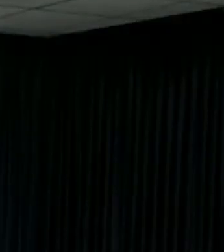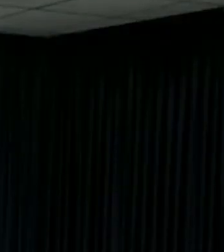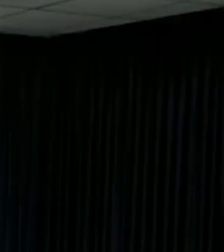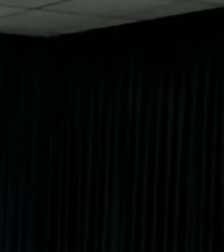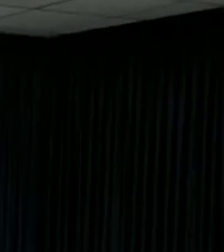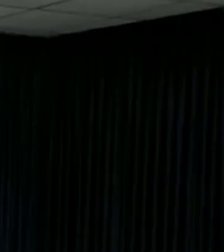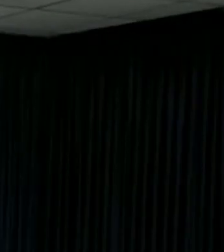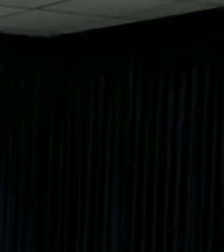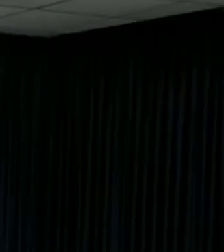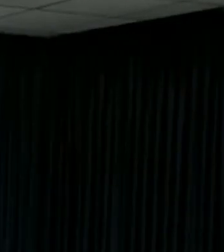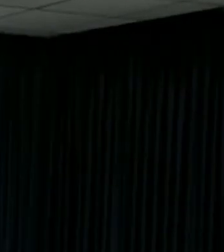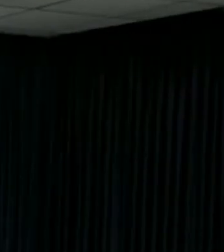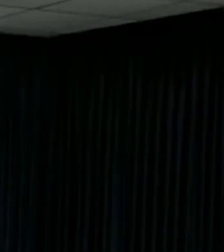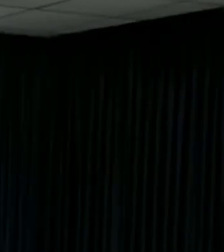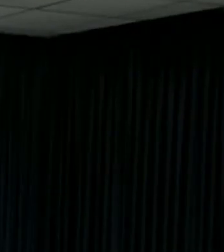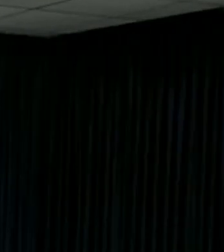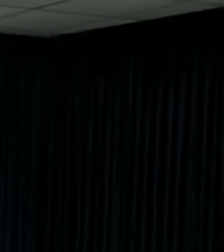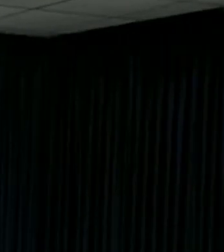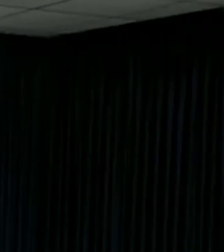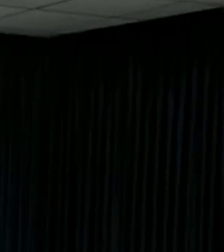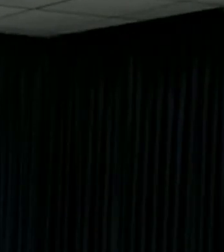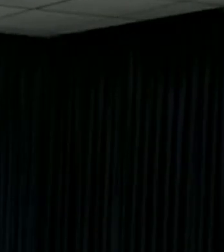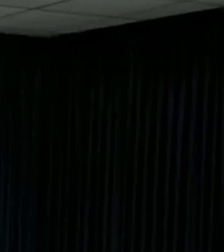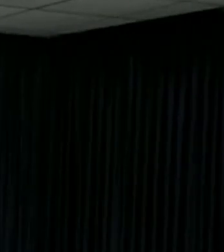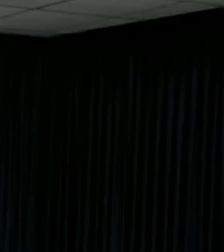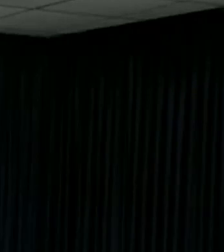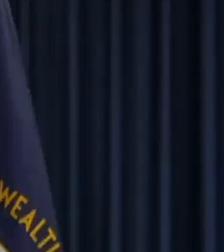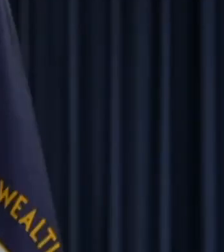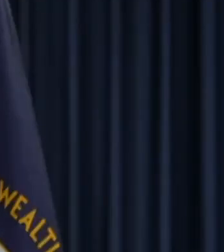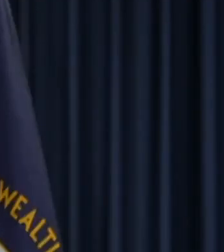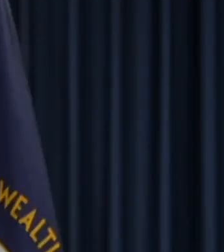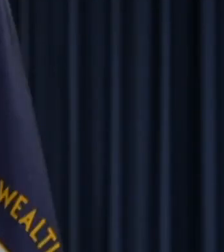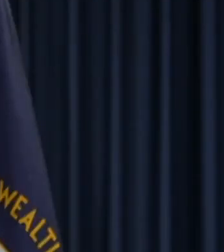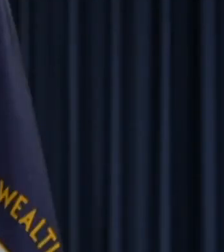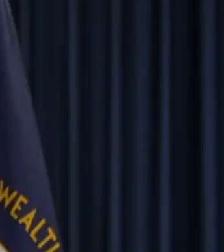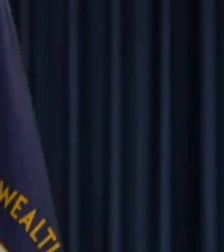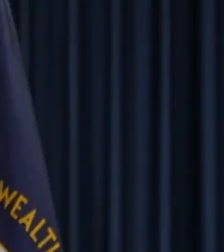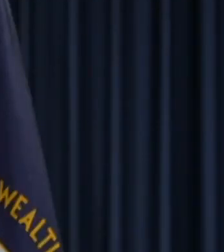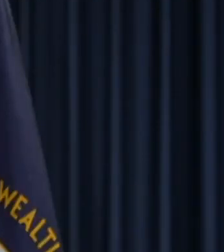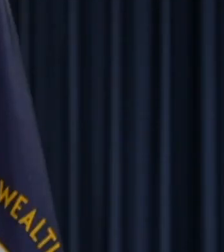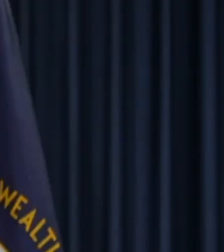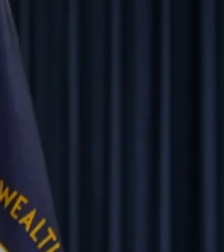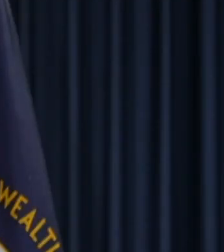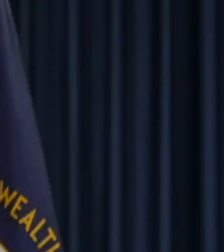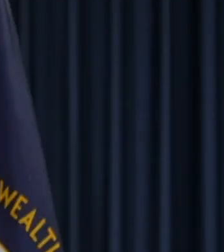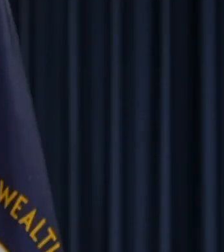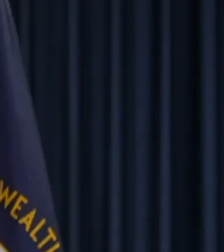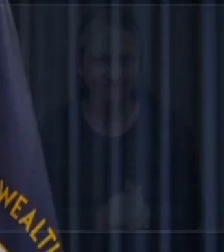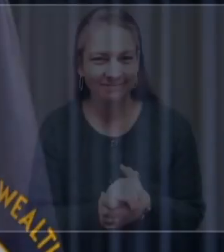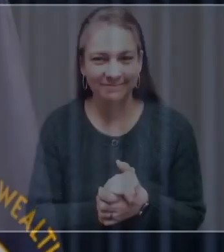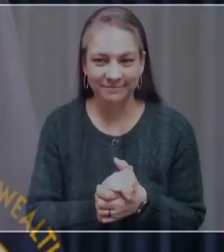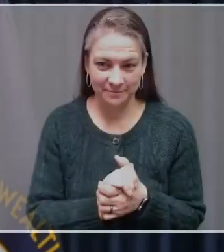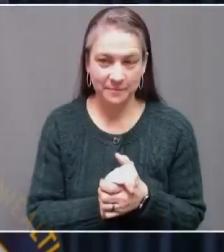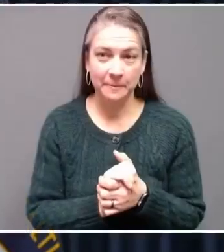Good afternoon, everyone. I'm Andy. Welcome to this week's Team Kentucky Update. We're going to start this week like we normally start, with